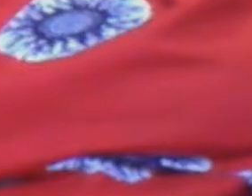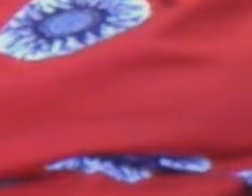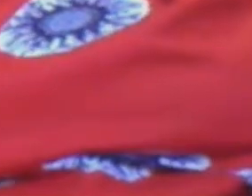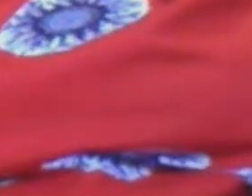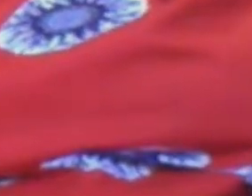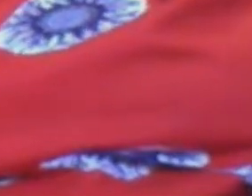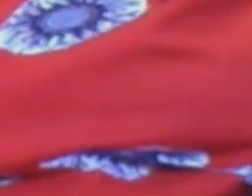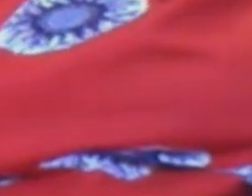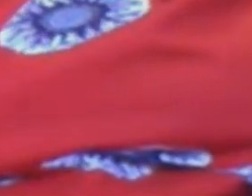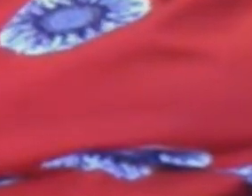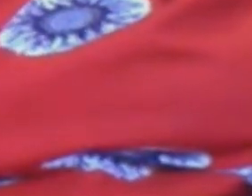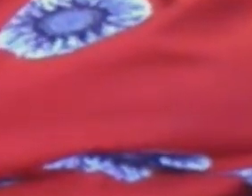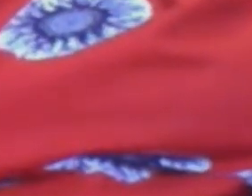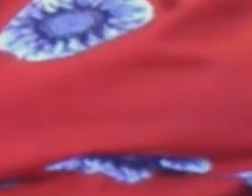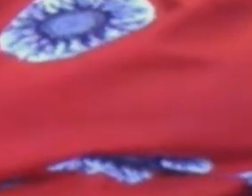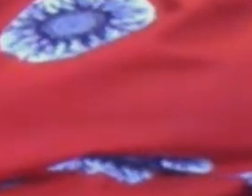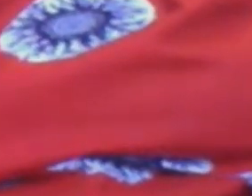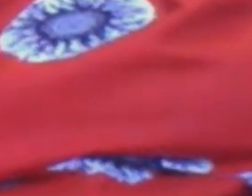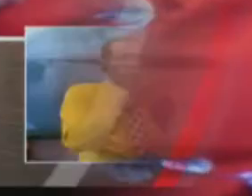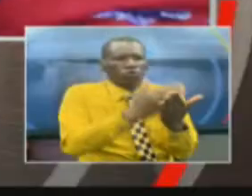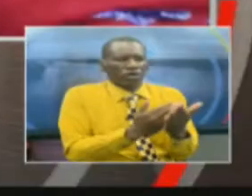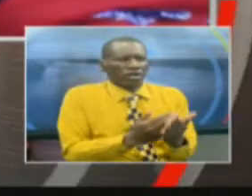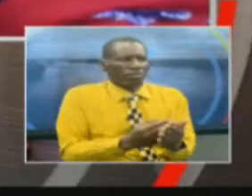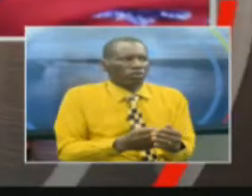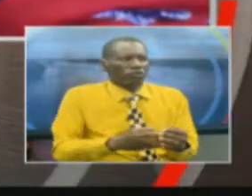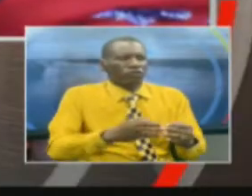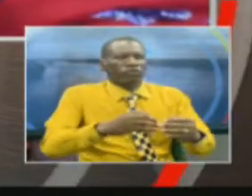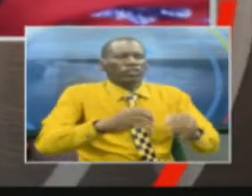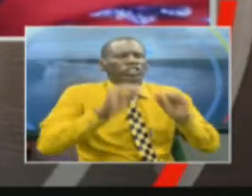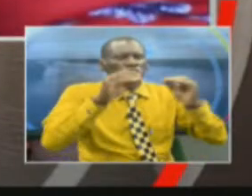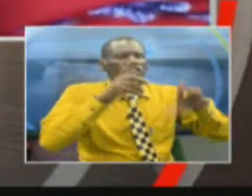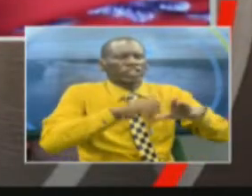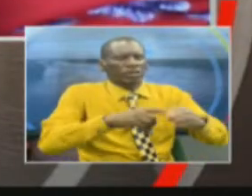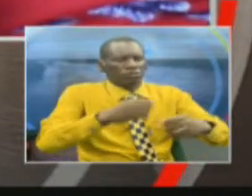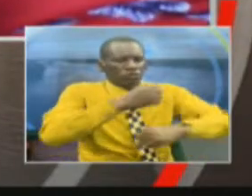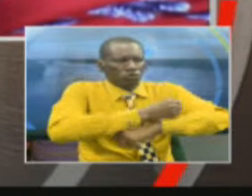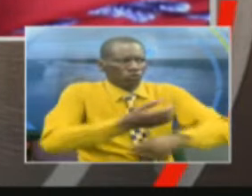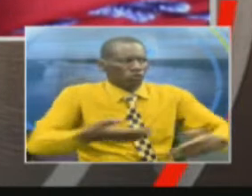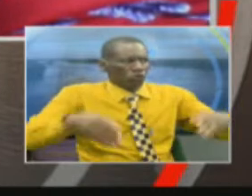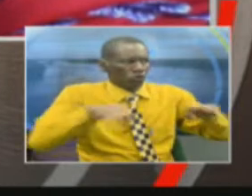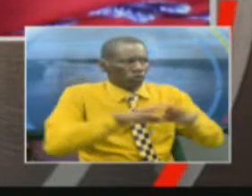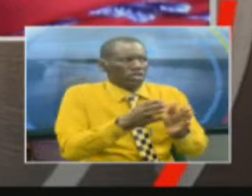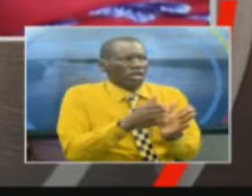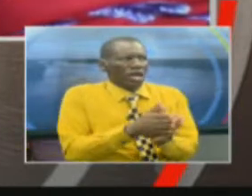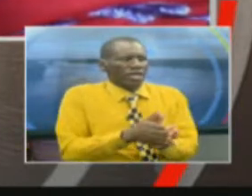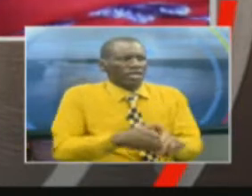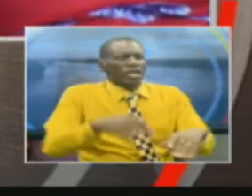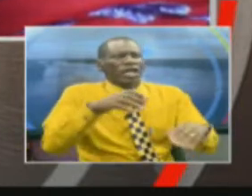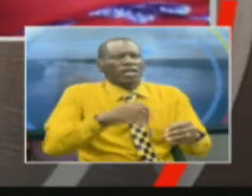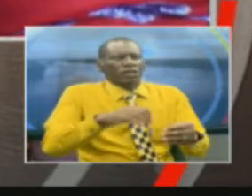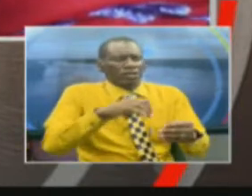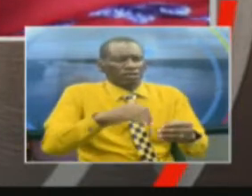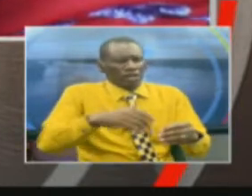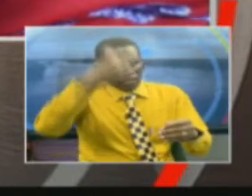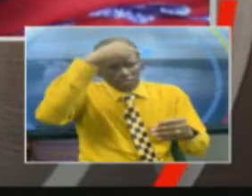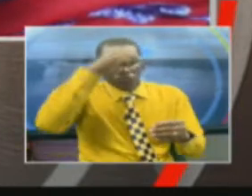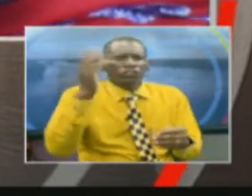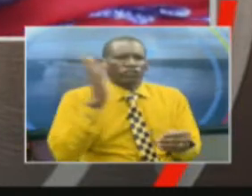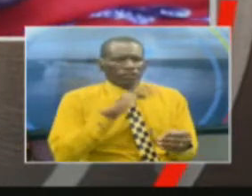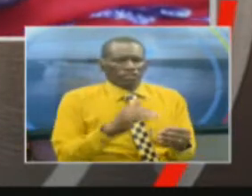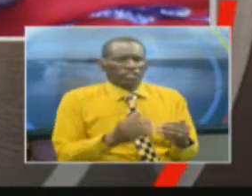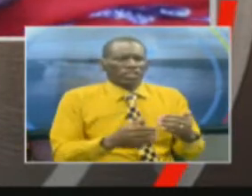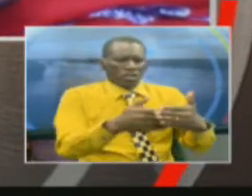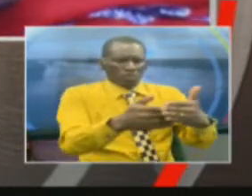program, parallel program. That's when I went, and I got my degree. But